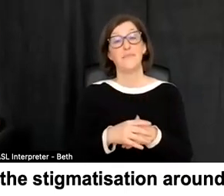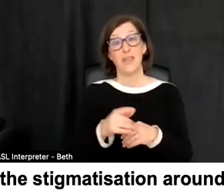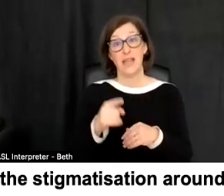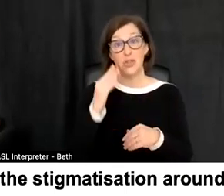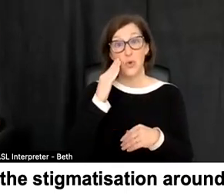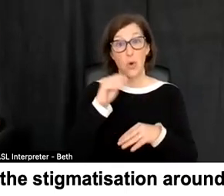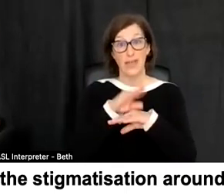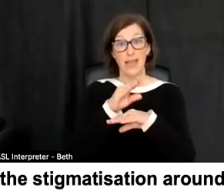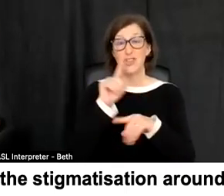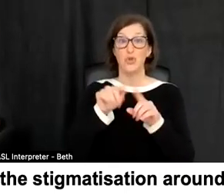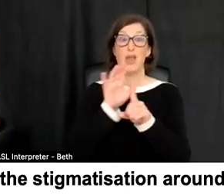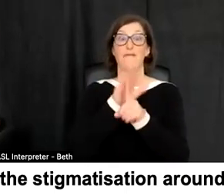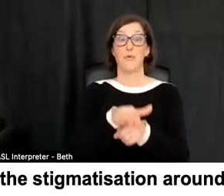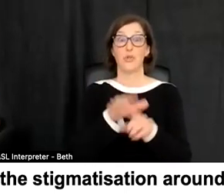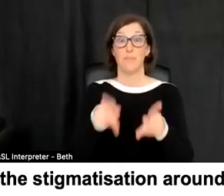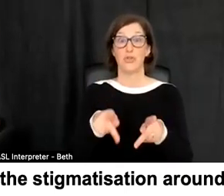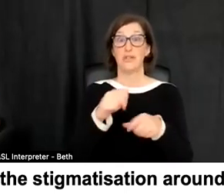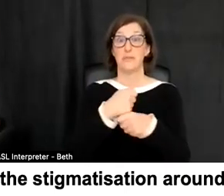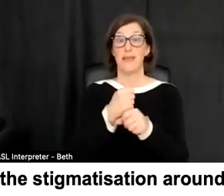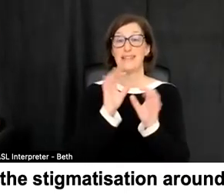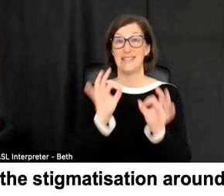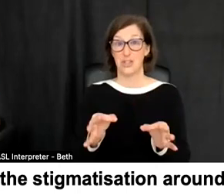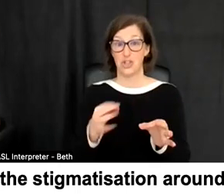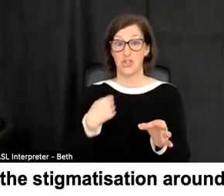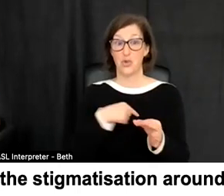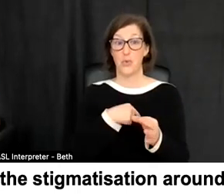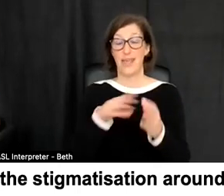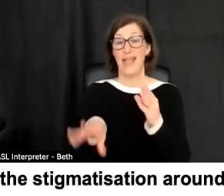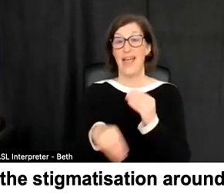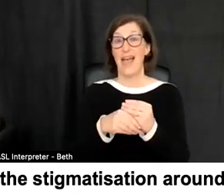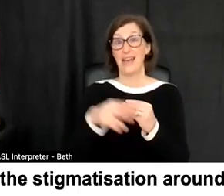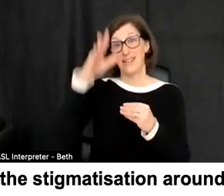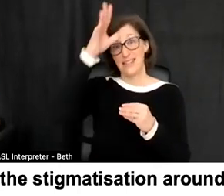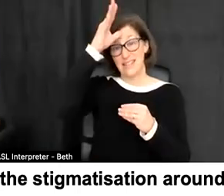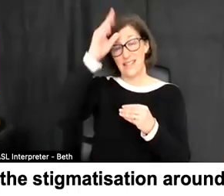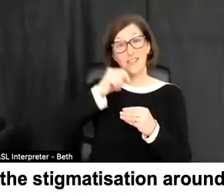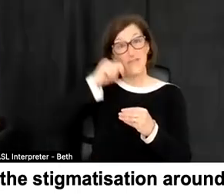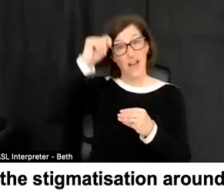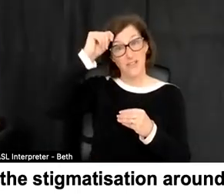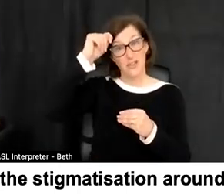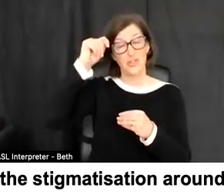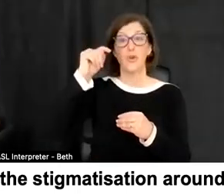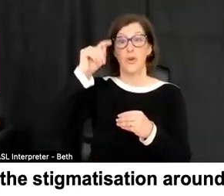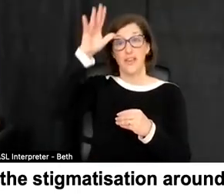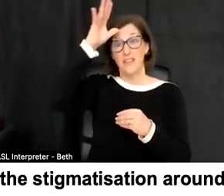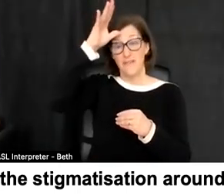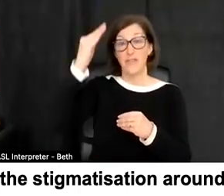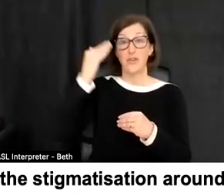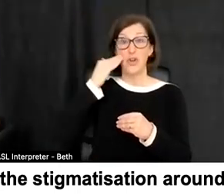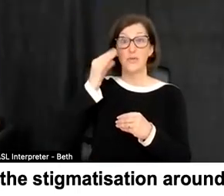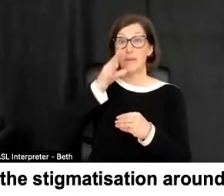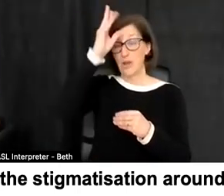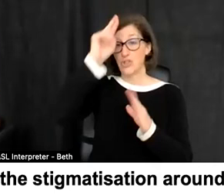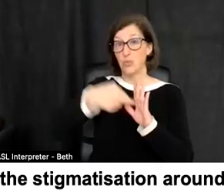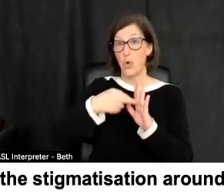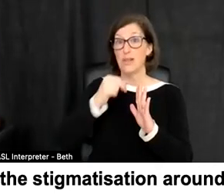counseling, you cannot force someone to make a decision. So we roped in the adolescent father so that he knows that the parenting role is not only